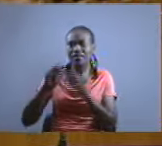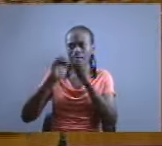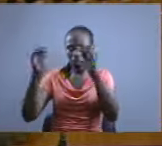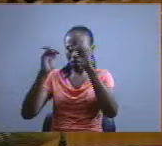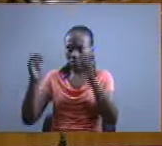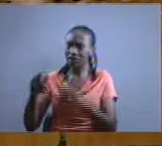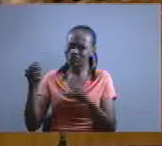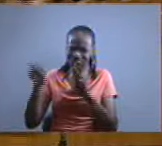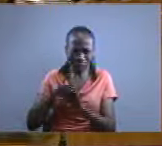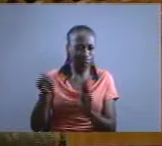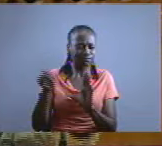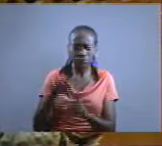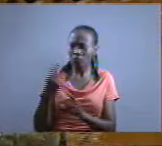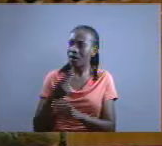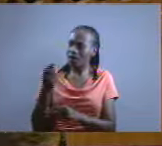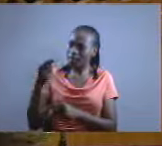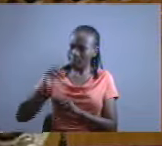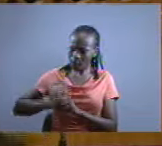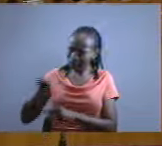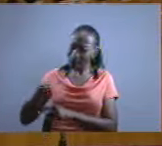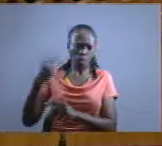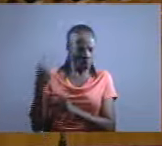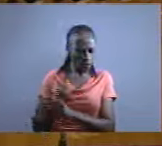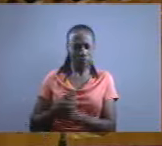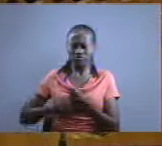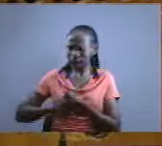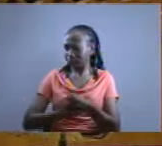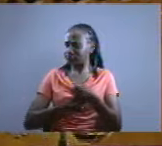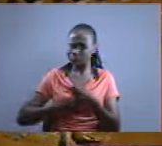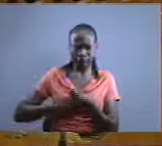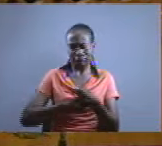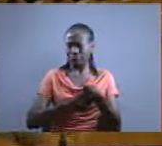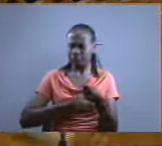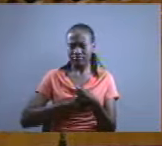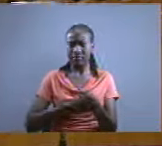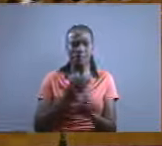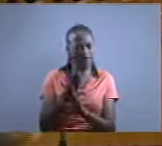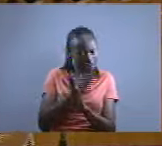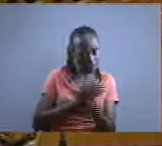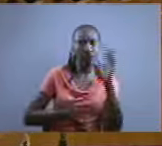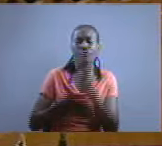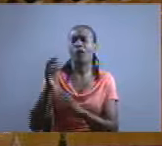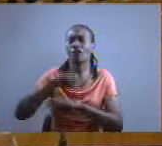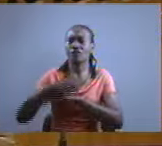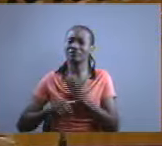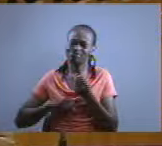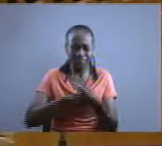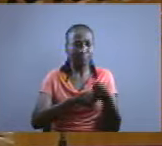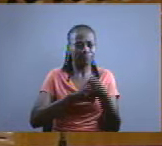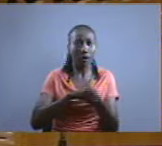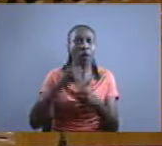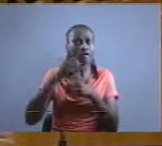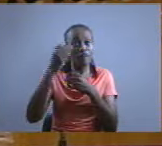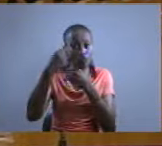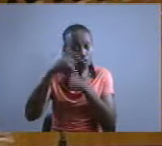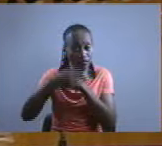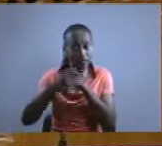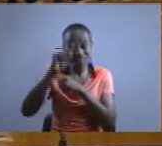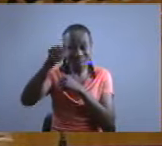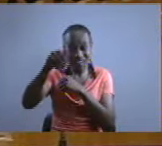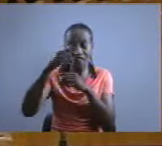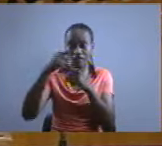with everything that we discussed before we go to those conferences, even after we have come back home. And